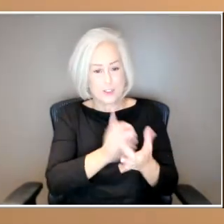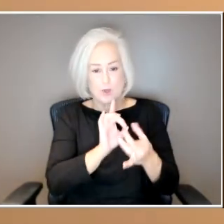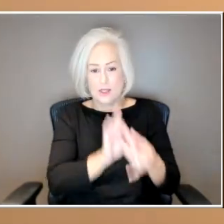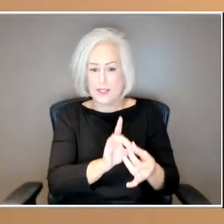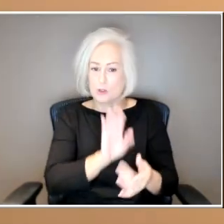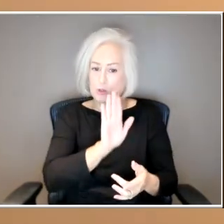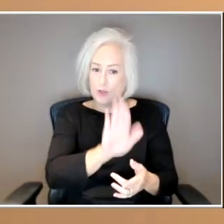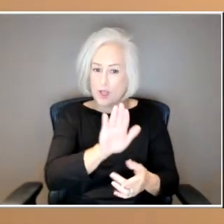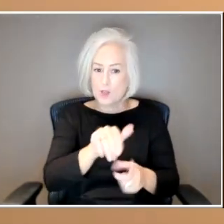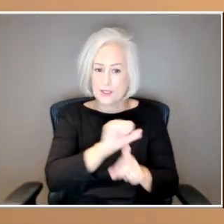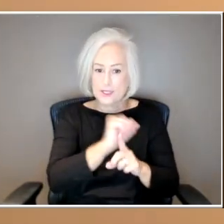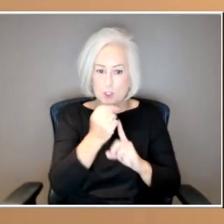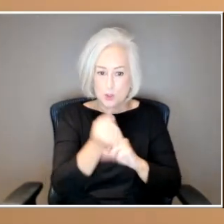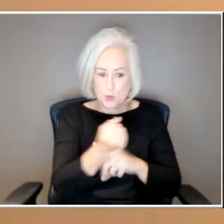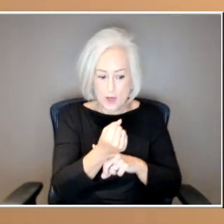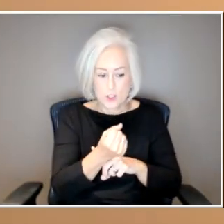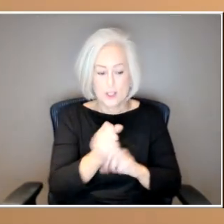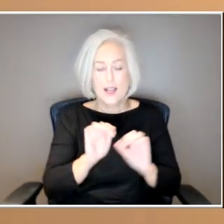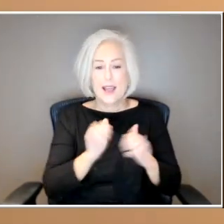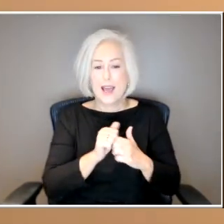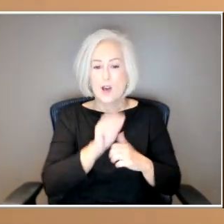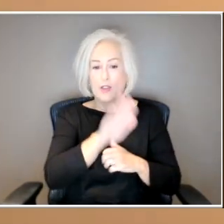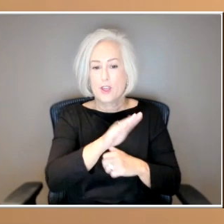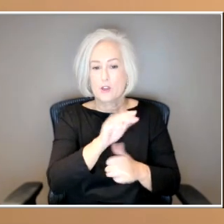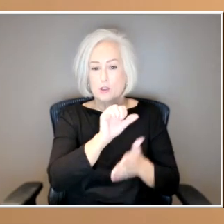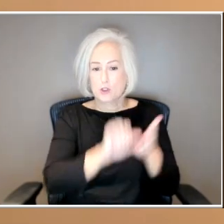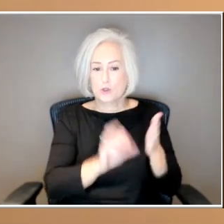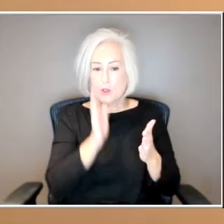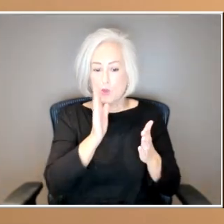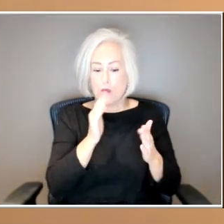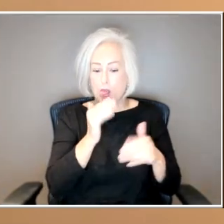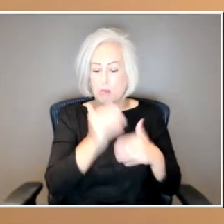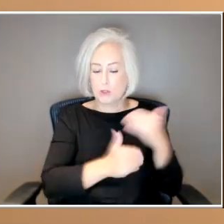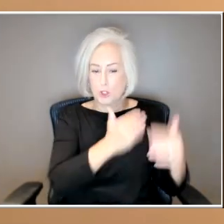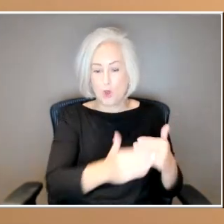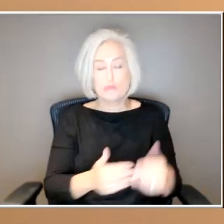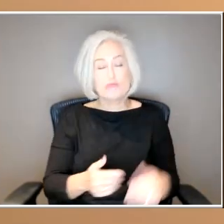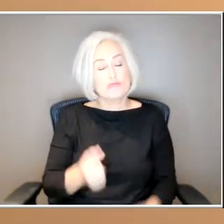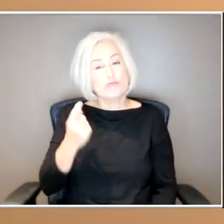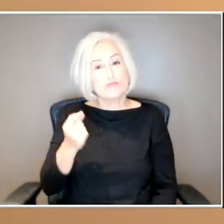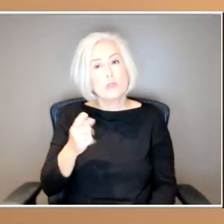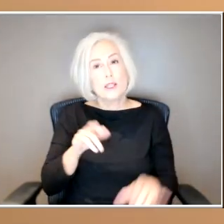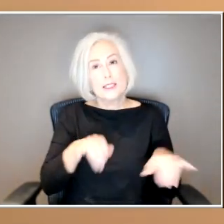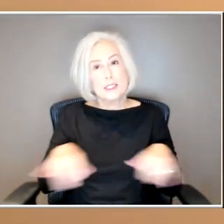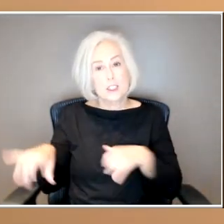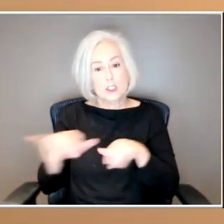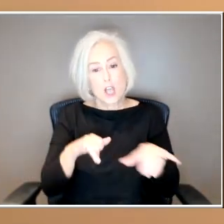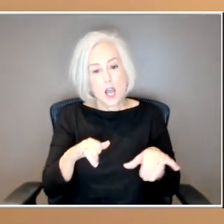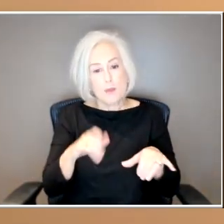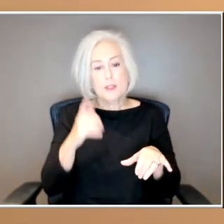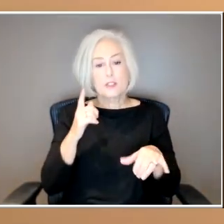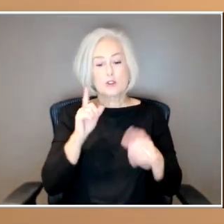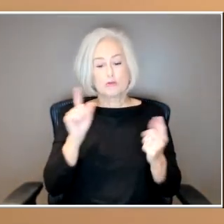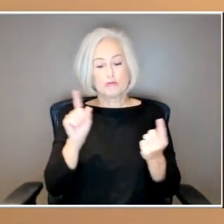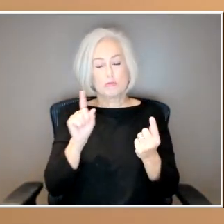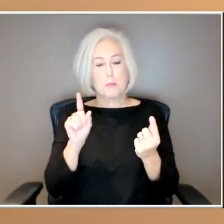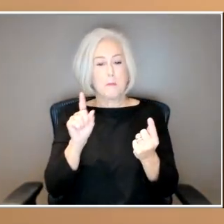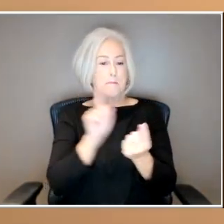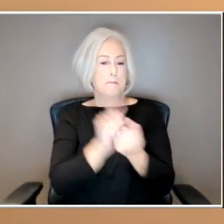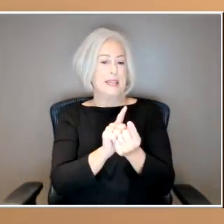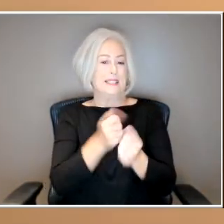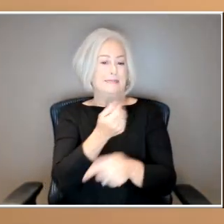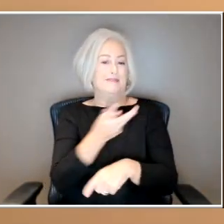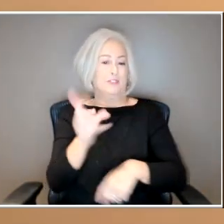detailed questions about how their particular surgery would go. It's pretty common for me to meet with patients a couple times as they're making that